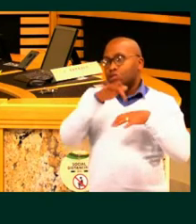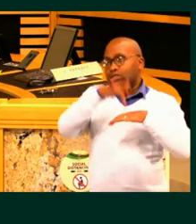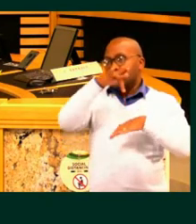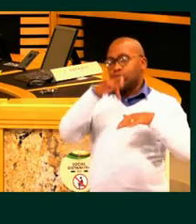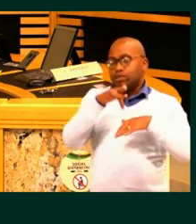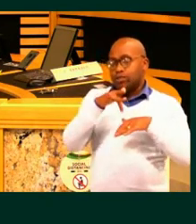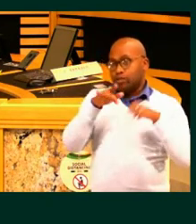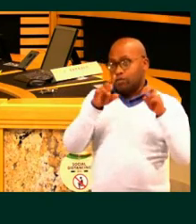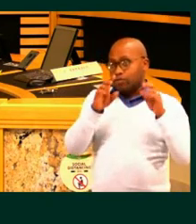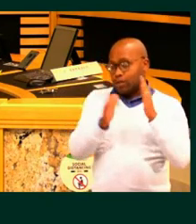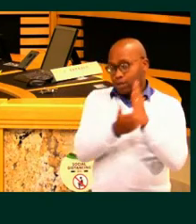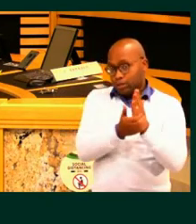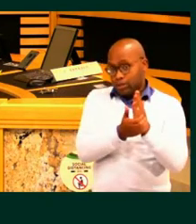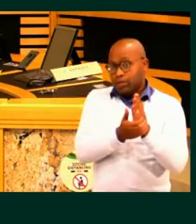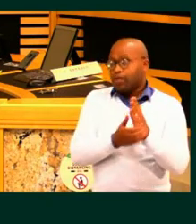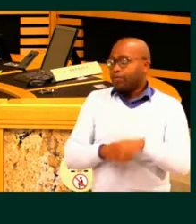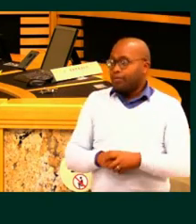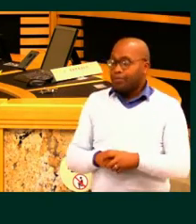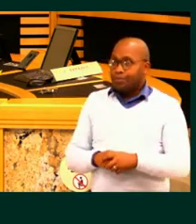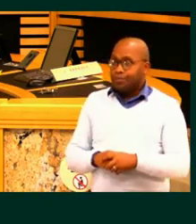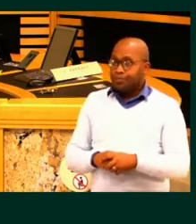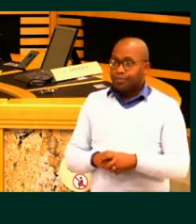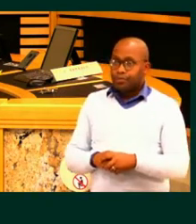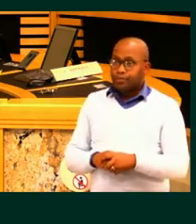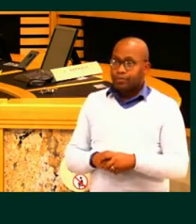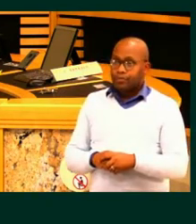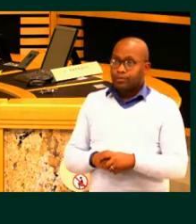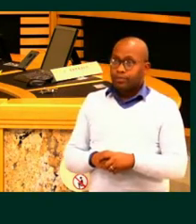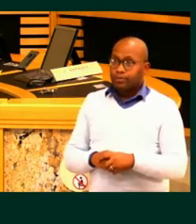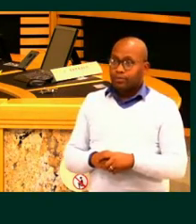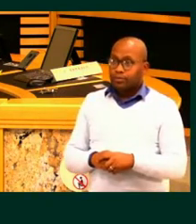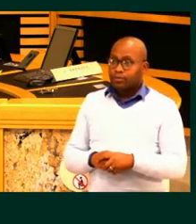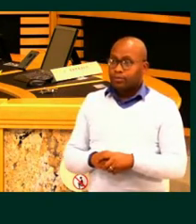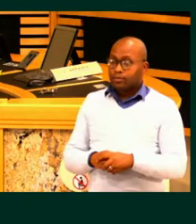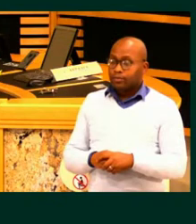occasion that can rise to the occasion Deputy speaker